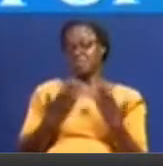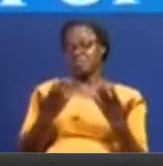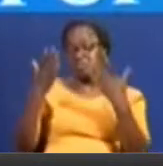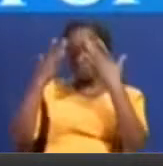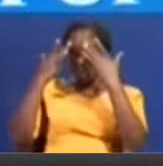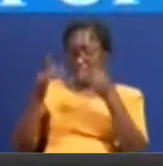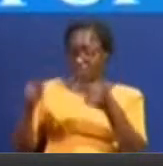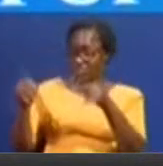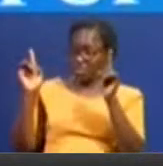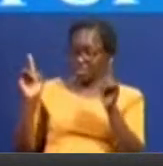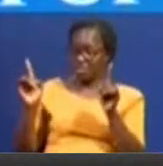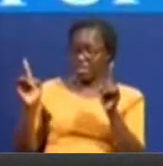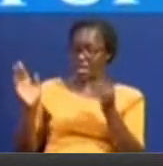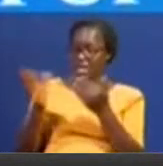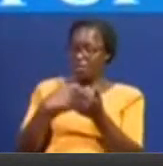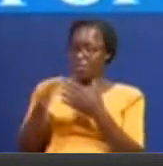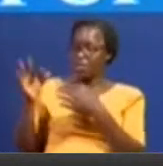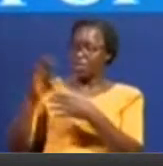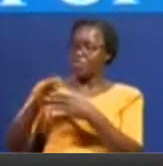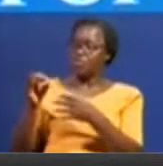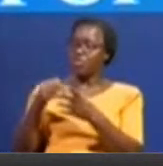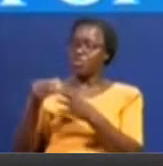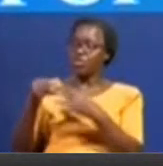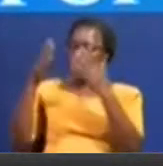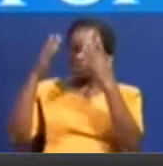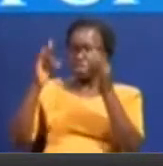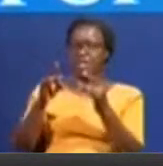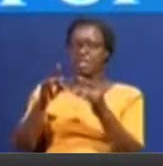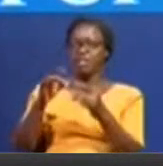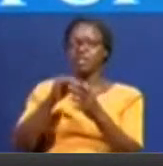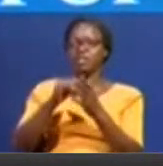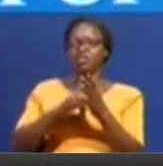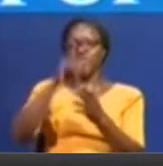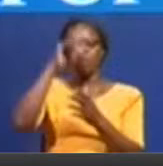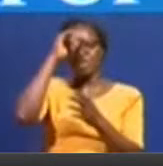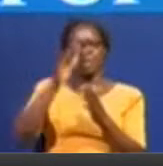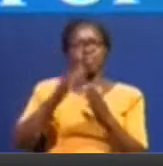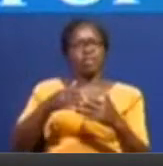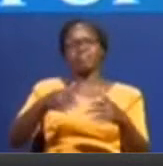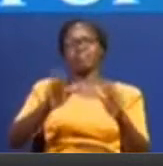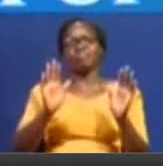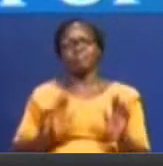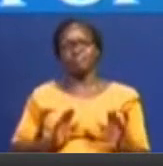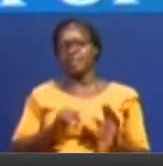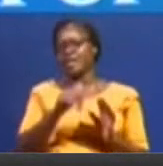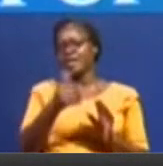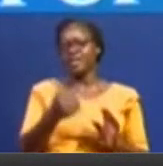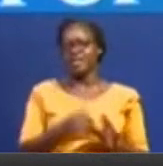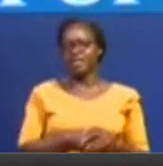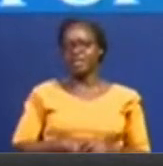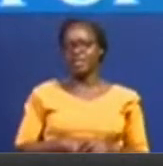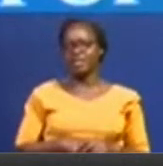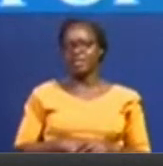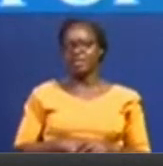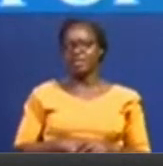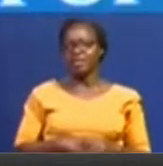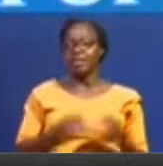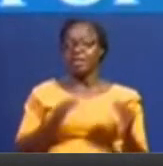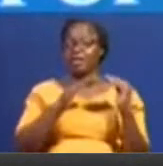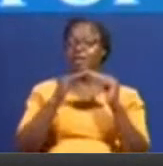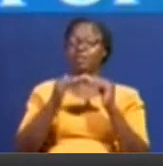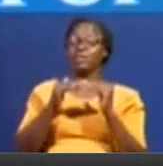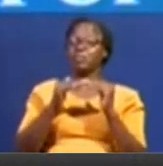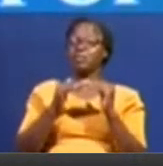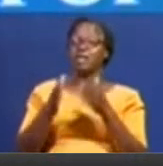decide whether to go vote. You can also decide to just go vote for the governor and not the other candidates. I think our